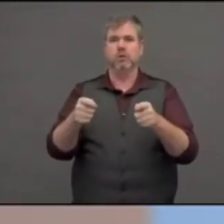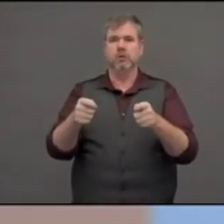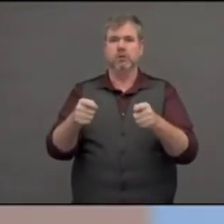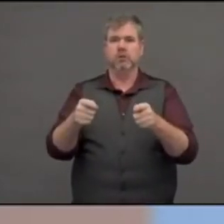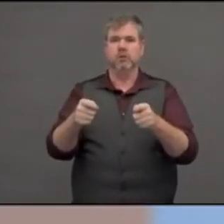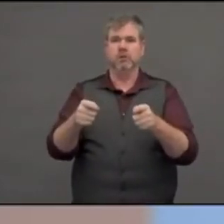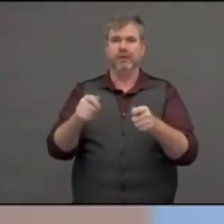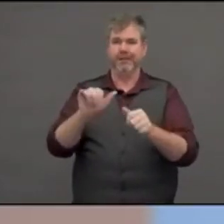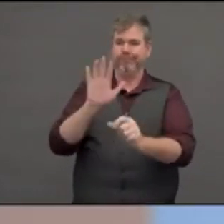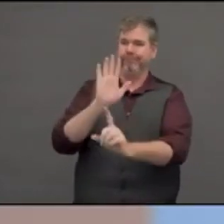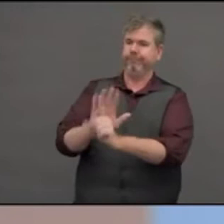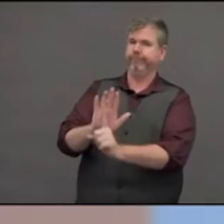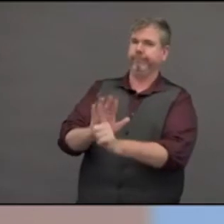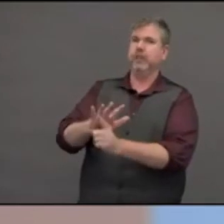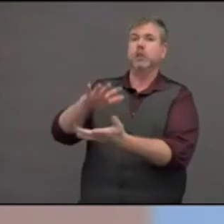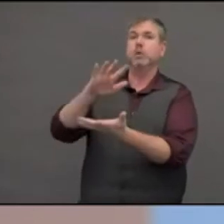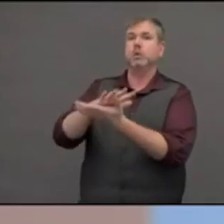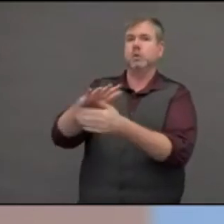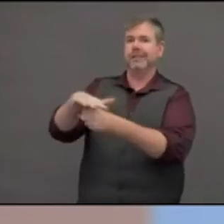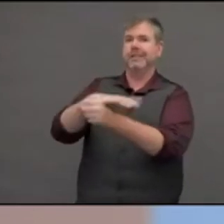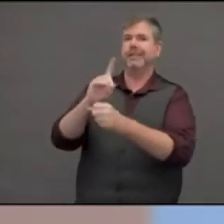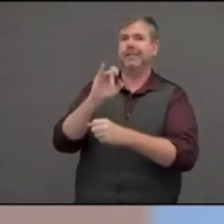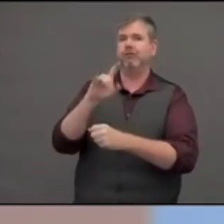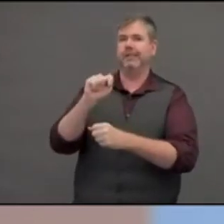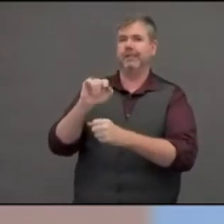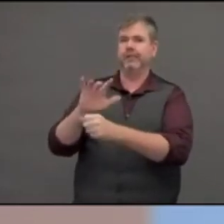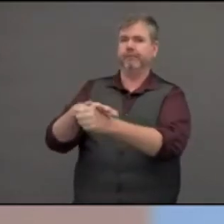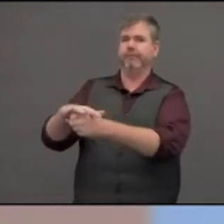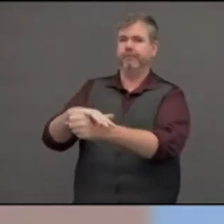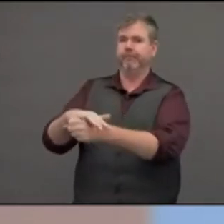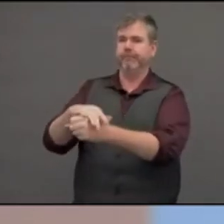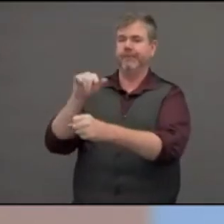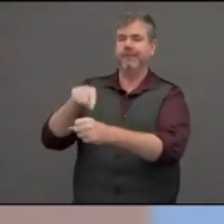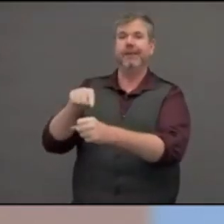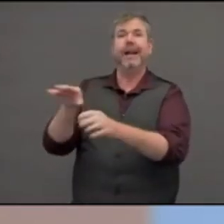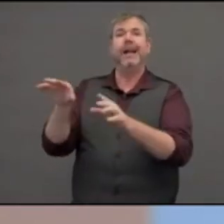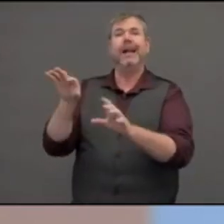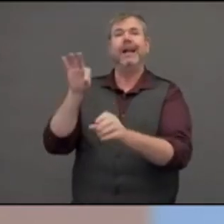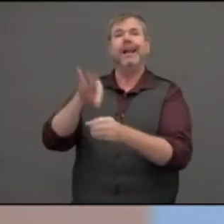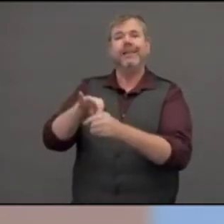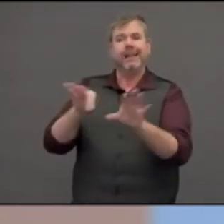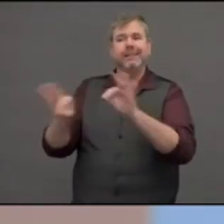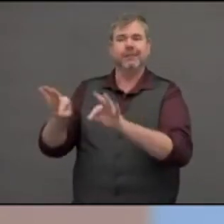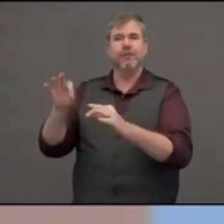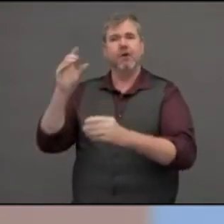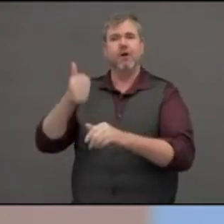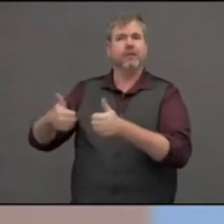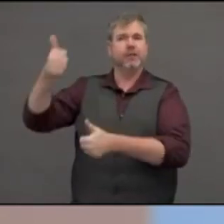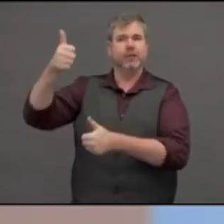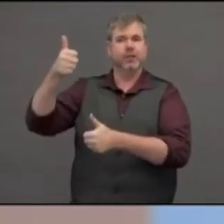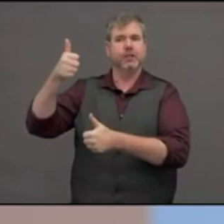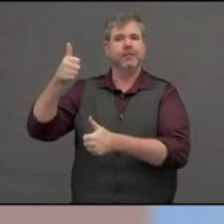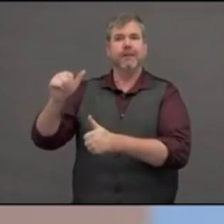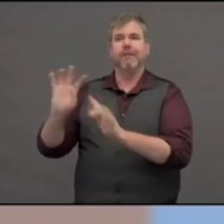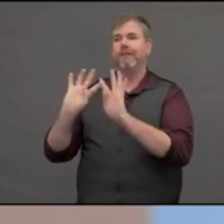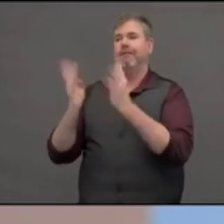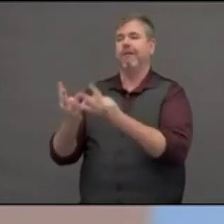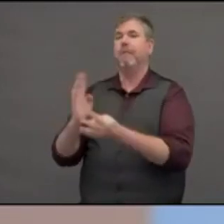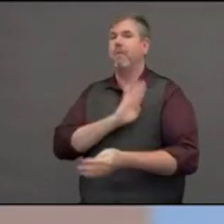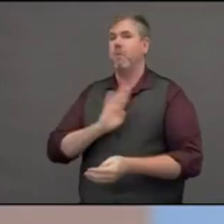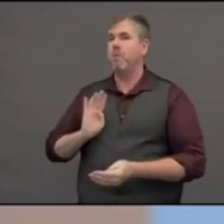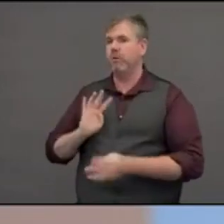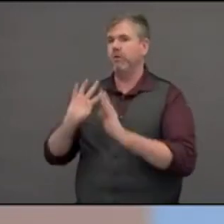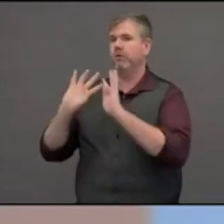and their local elected officers. Private schools have their own governance board, and charter schools are also governed through their